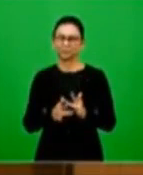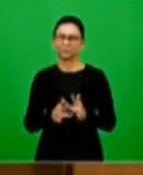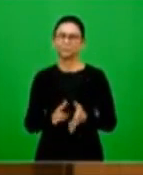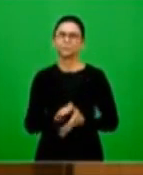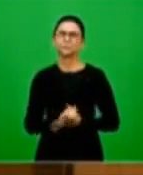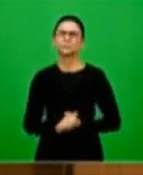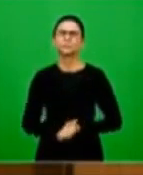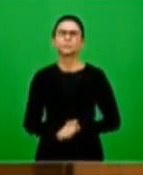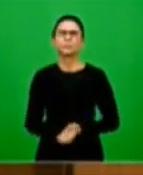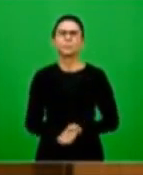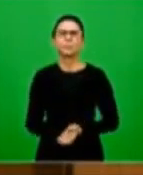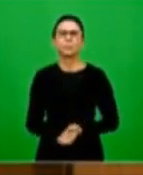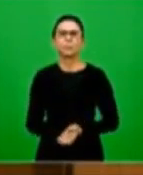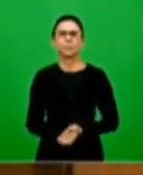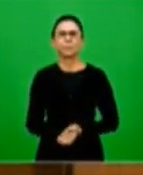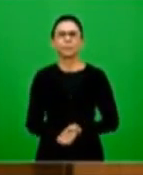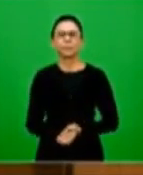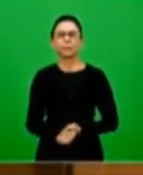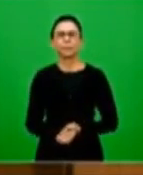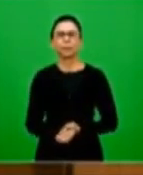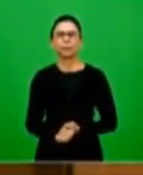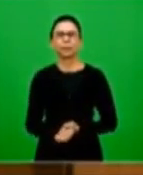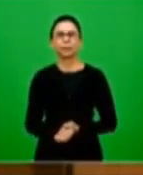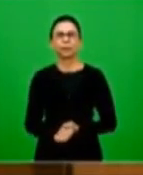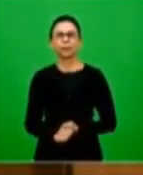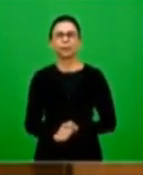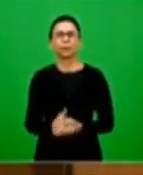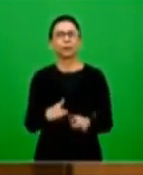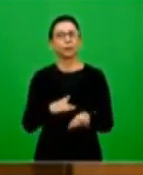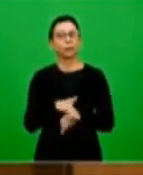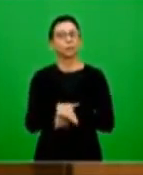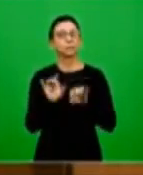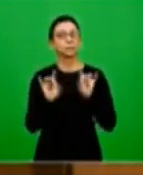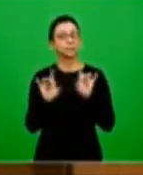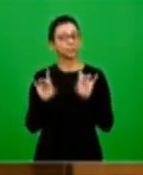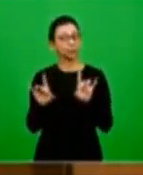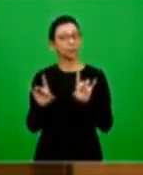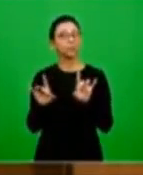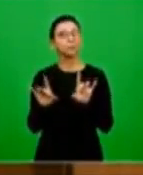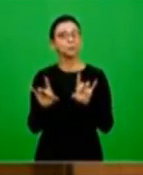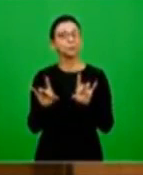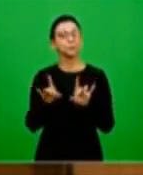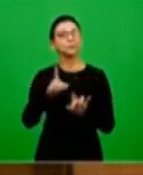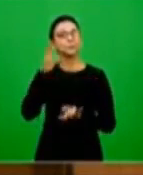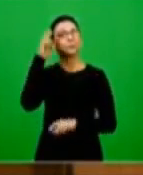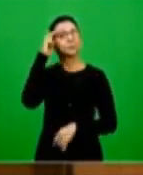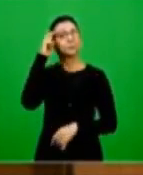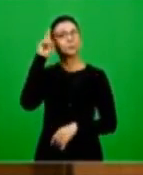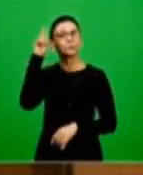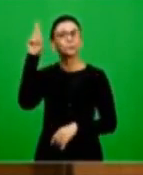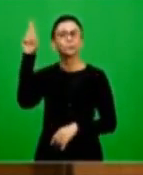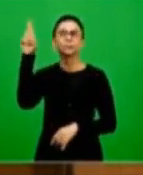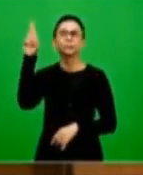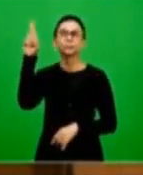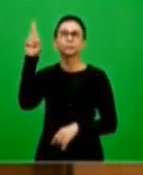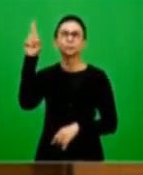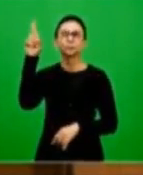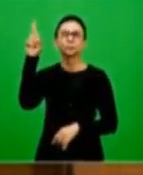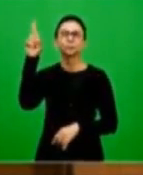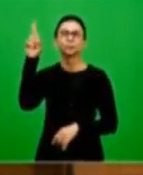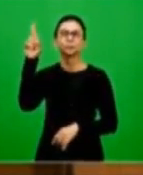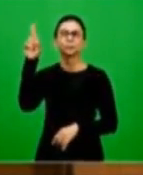Meus amados, nesta noite é especial para nós, aprove o Senhor e a